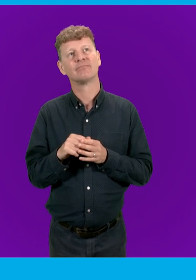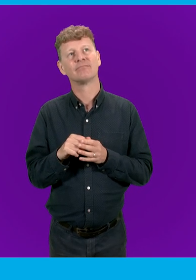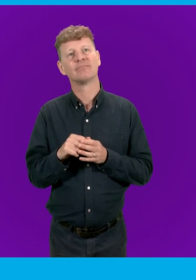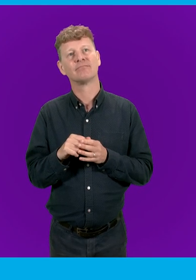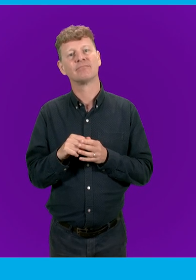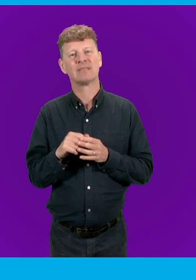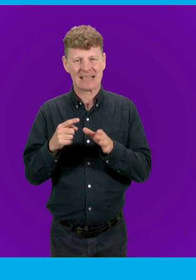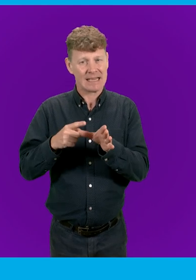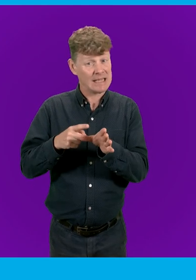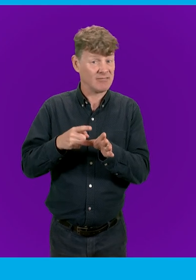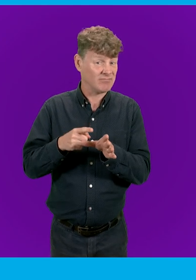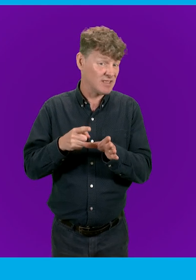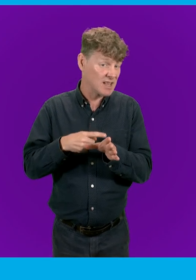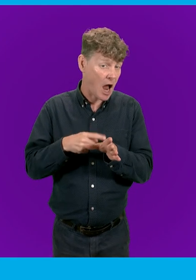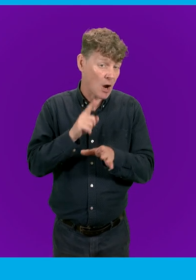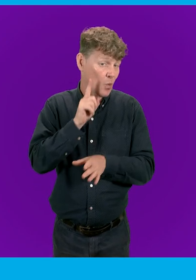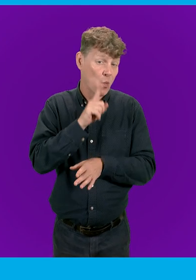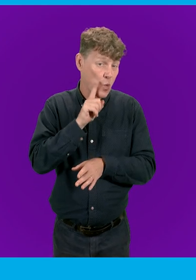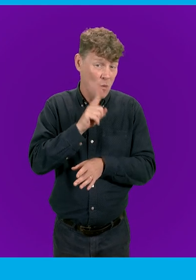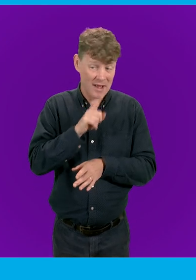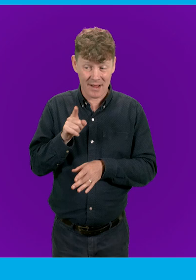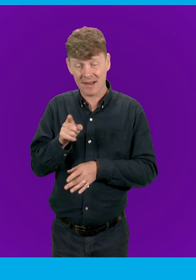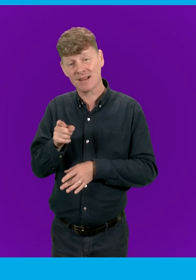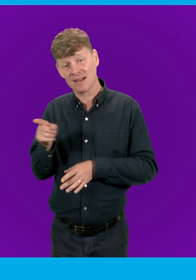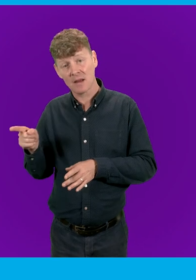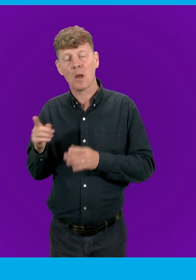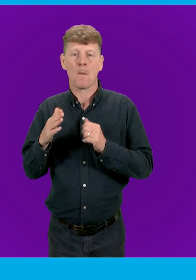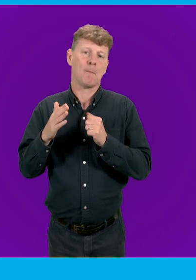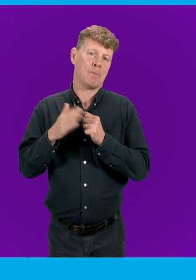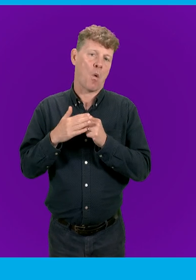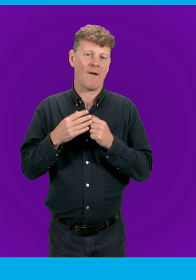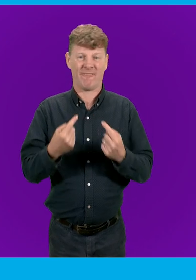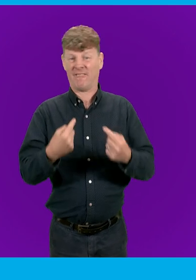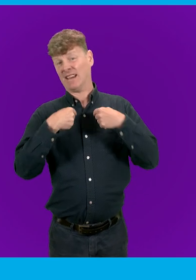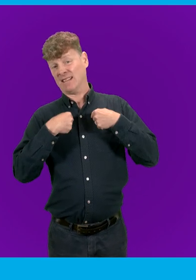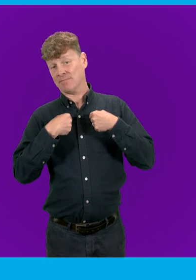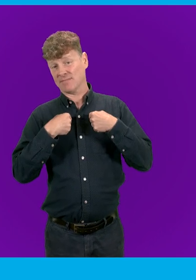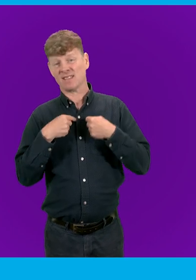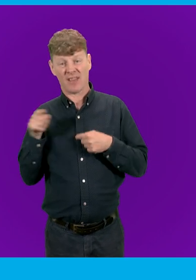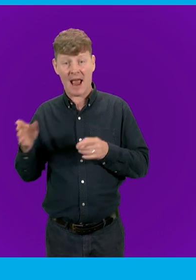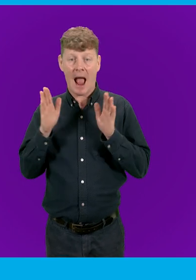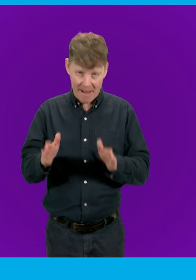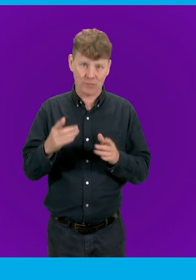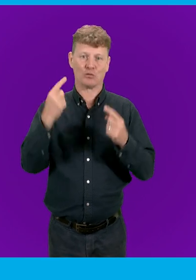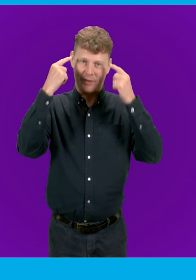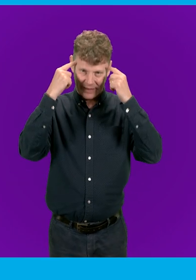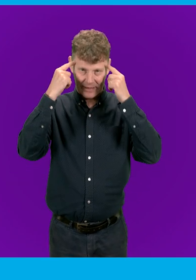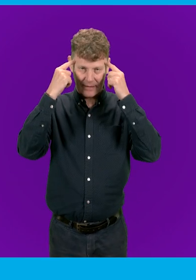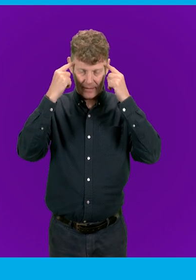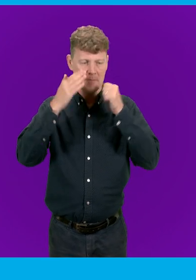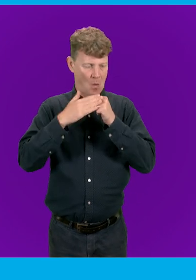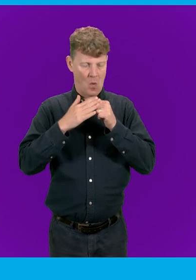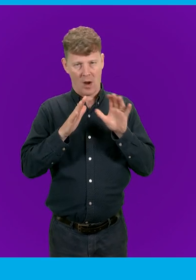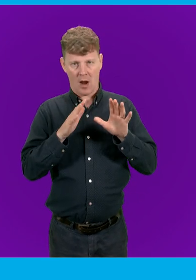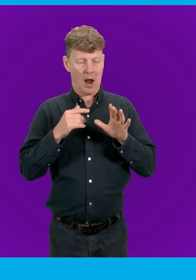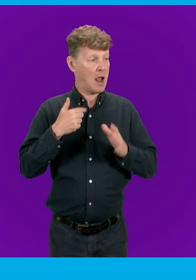I think the issues, it is young women who are more often victims. It is something that they have to think about more. They can't always